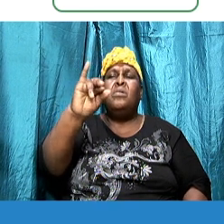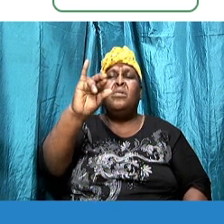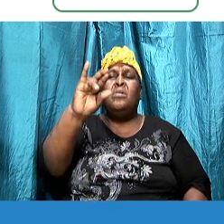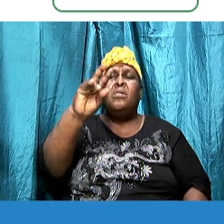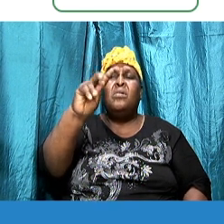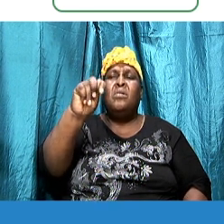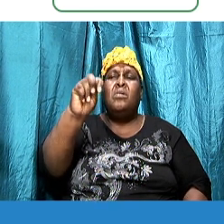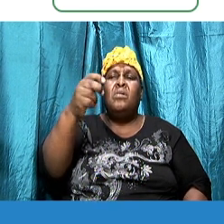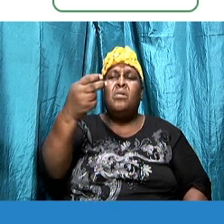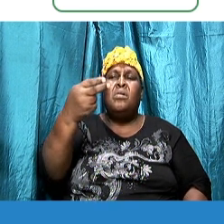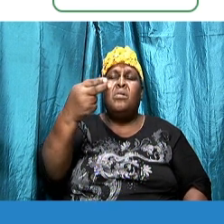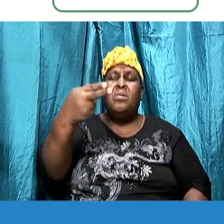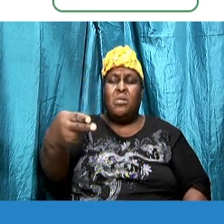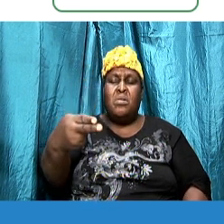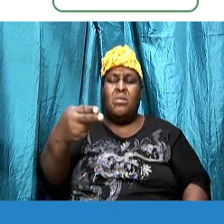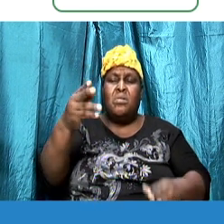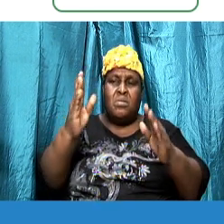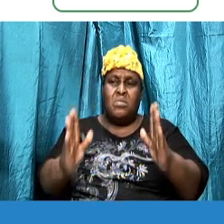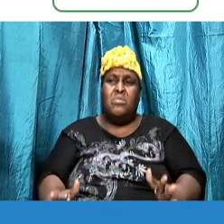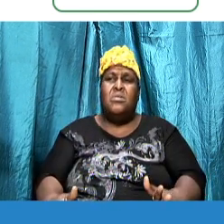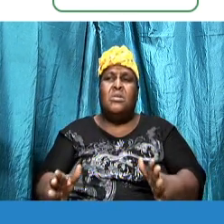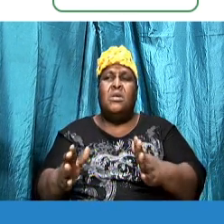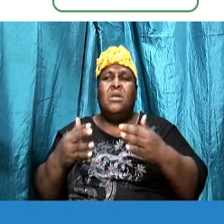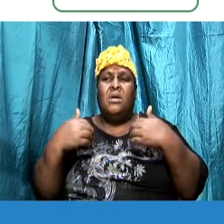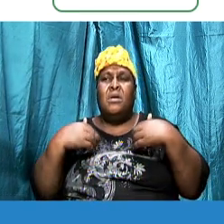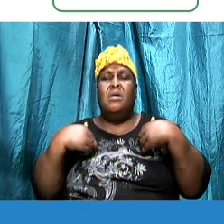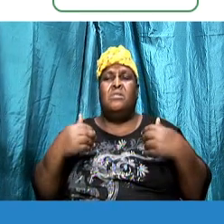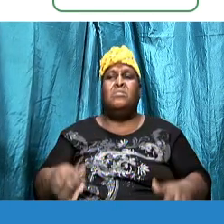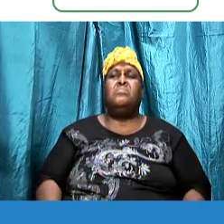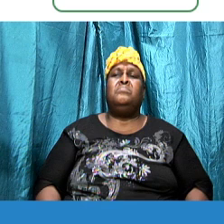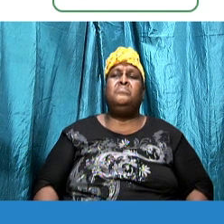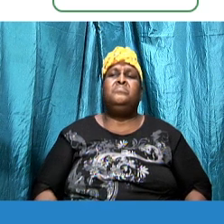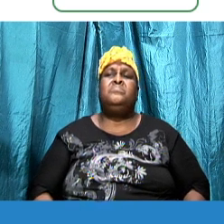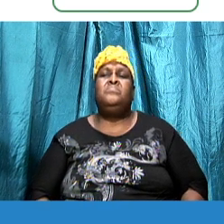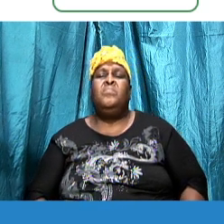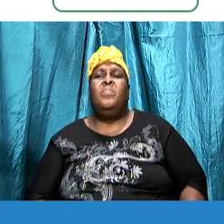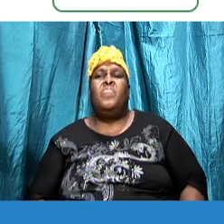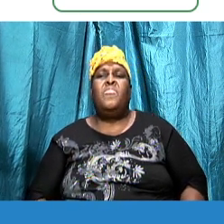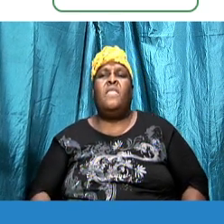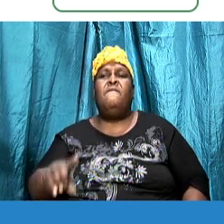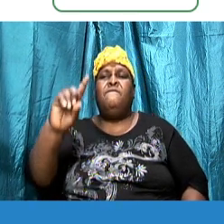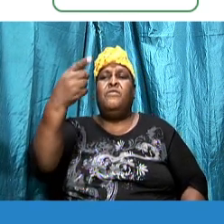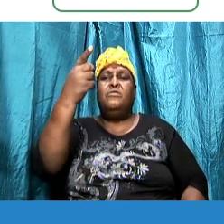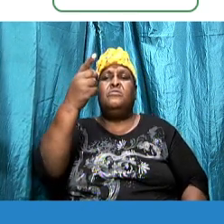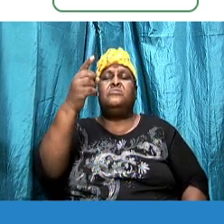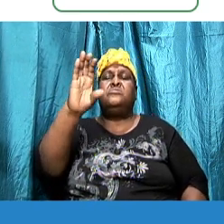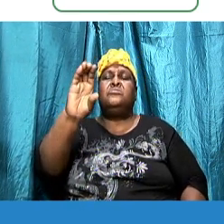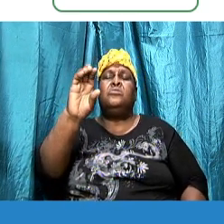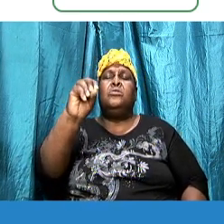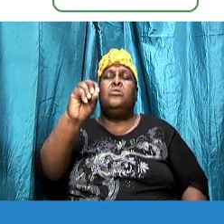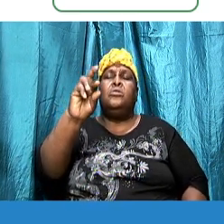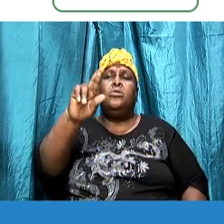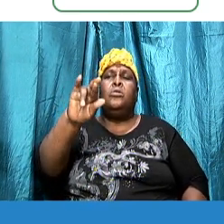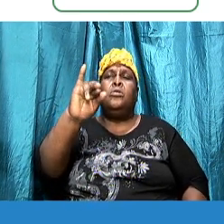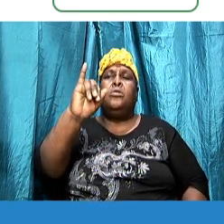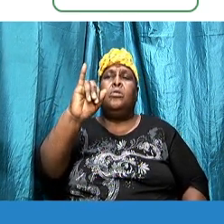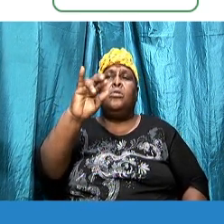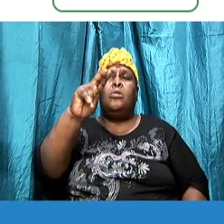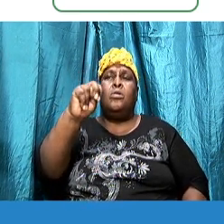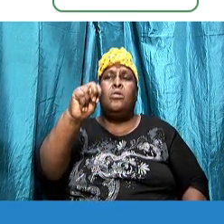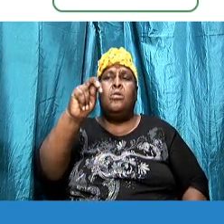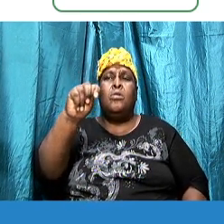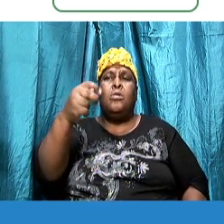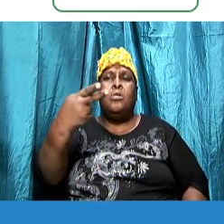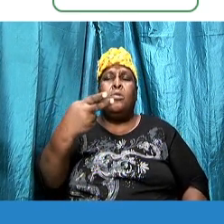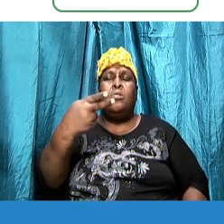looking at 1 Corinthians chapter, reading 1 Corinthians chapter 1 and